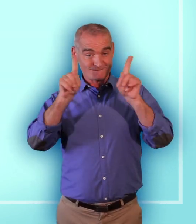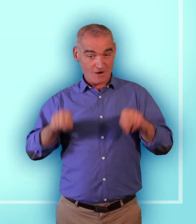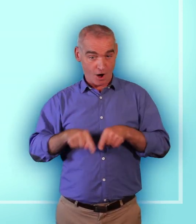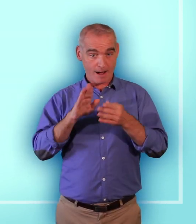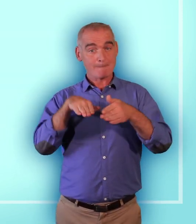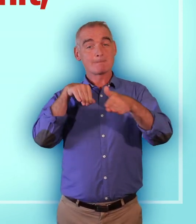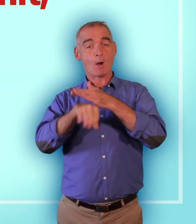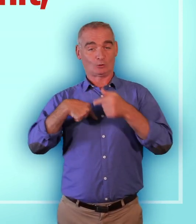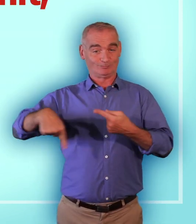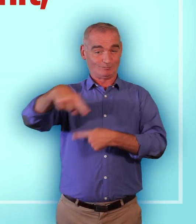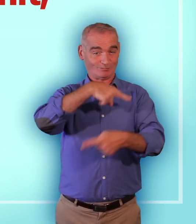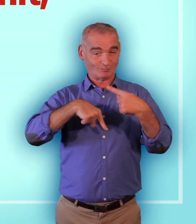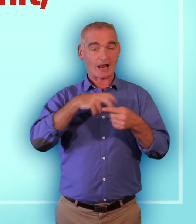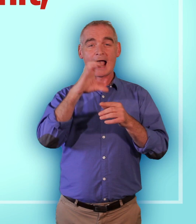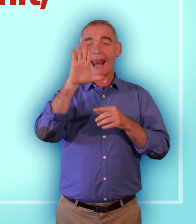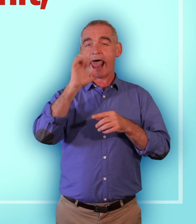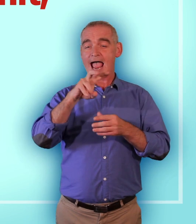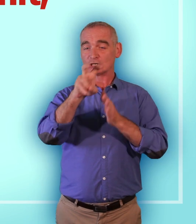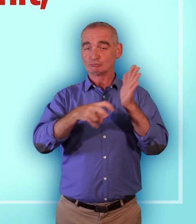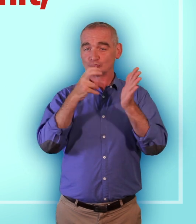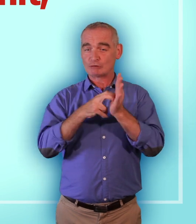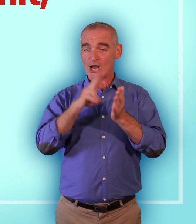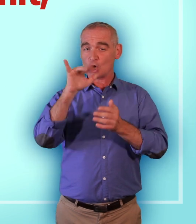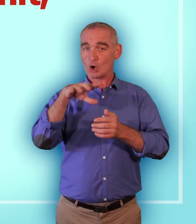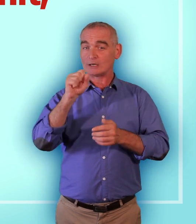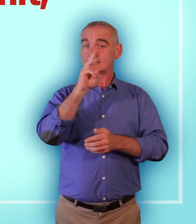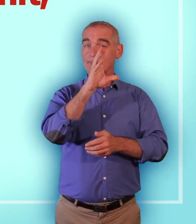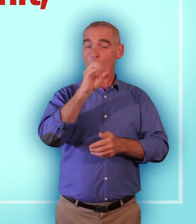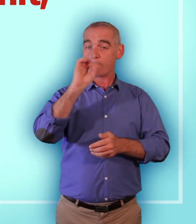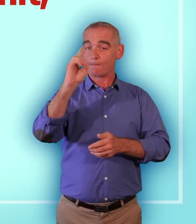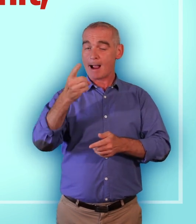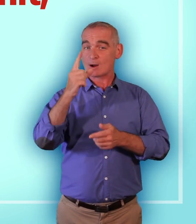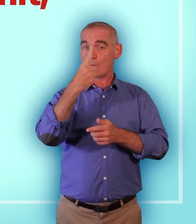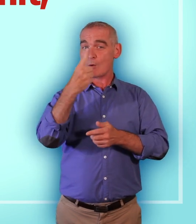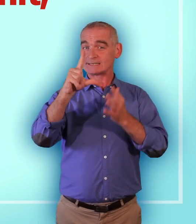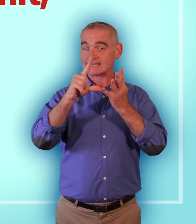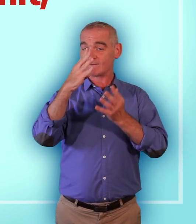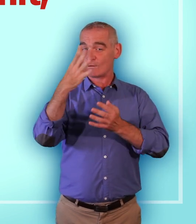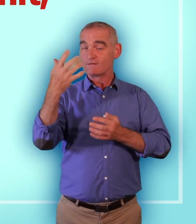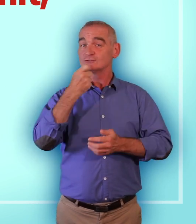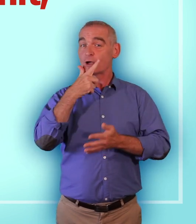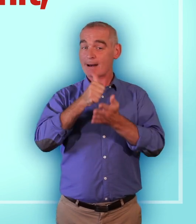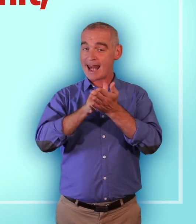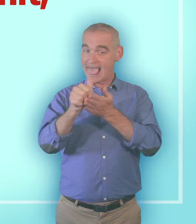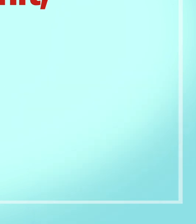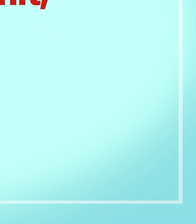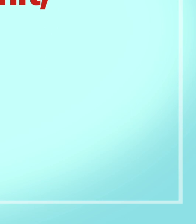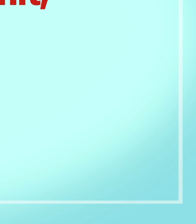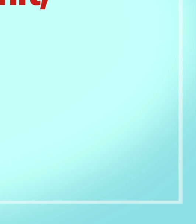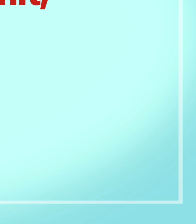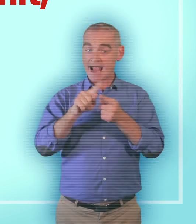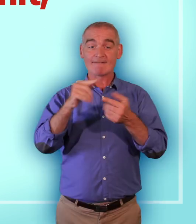form, post it to us at Client Registration Unit P.O. Box 11745 Dublin 11